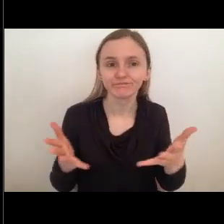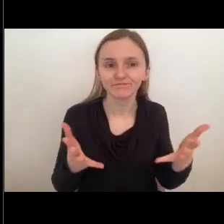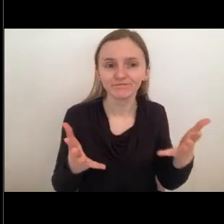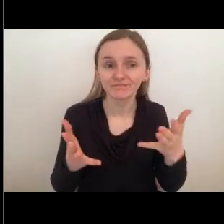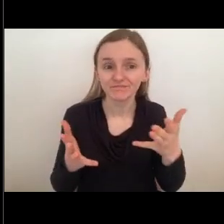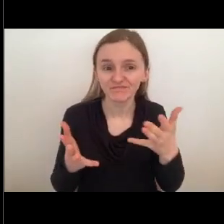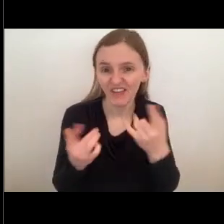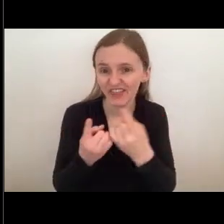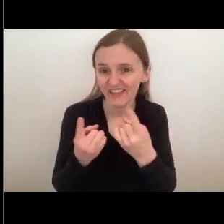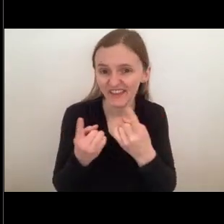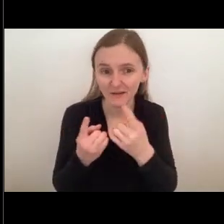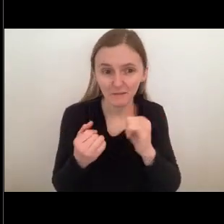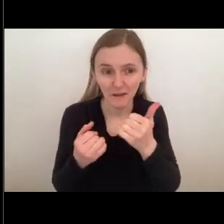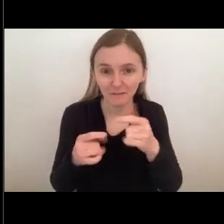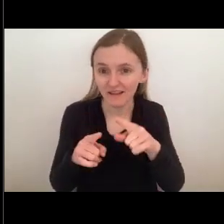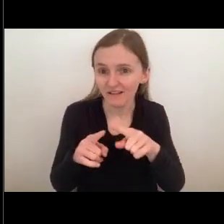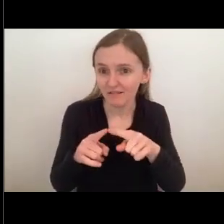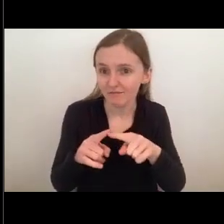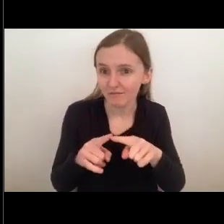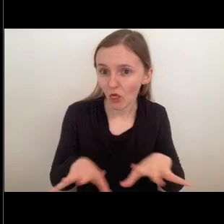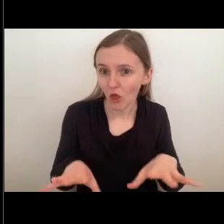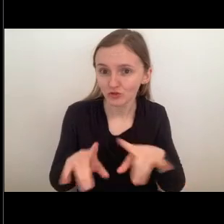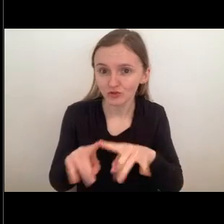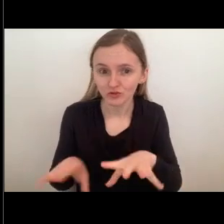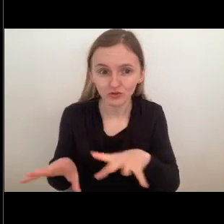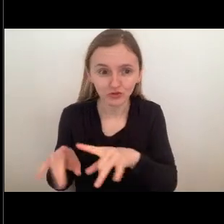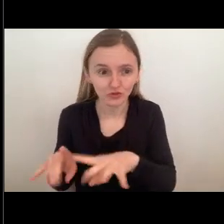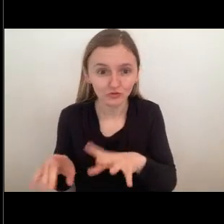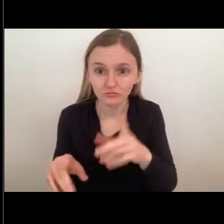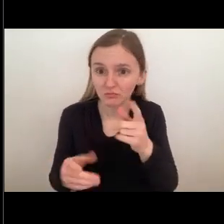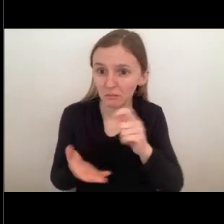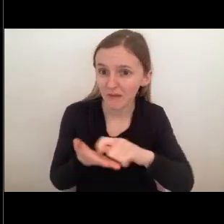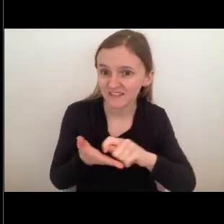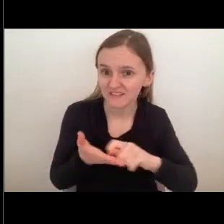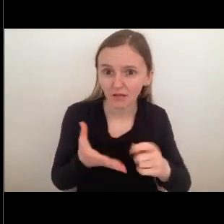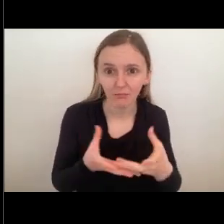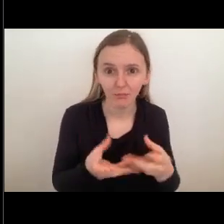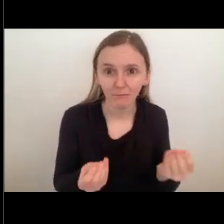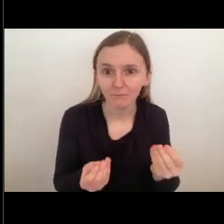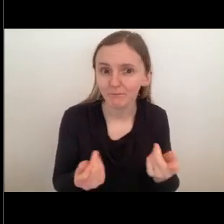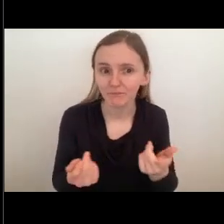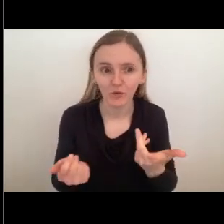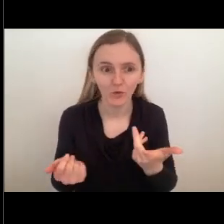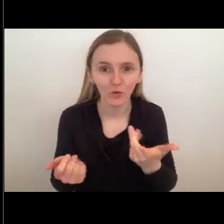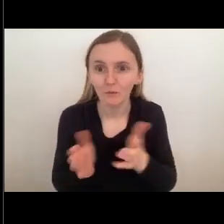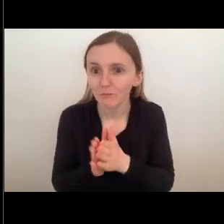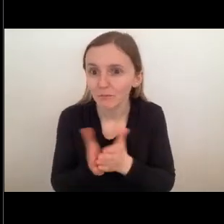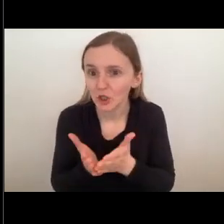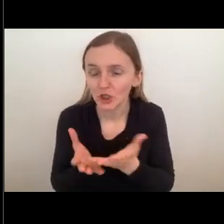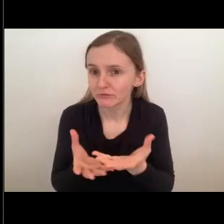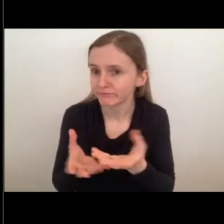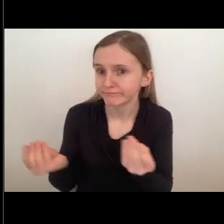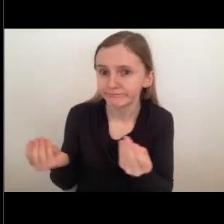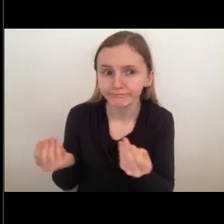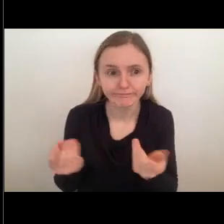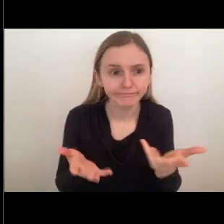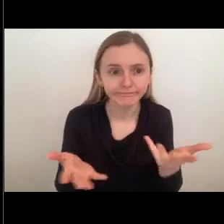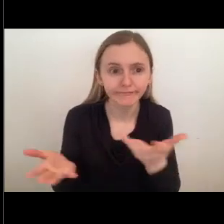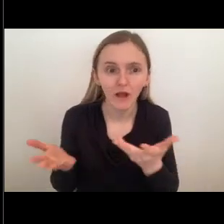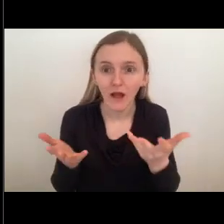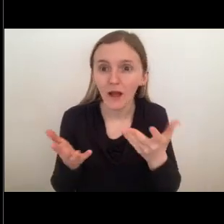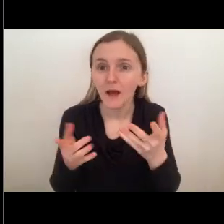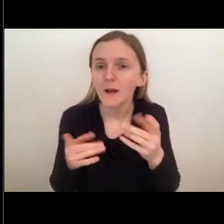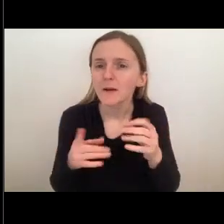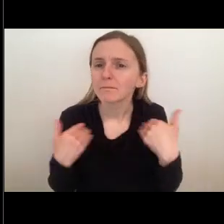things that are necessary for tasks. So might see them losing pencils or books, for example, or even losing their PE kits,